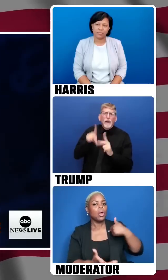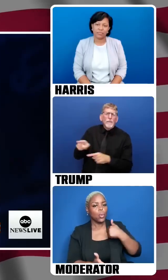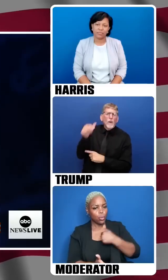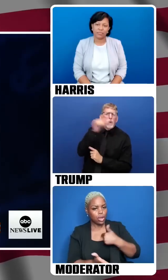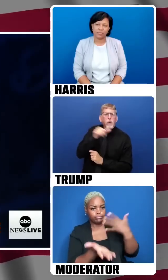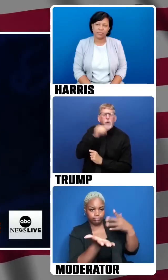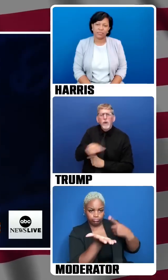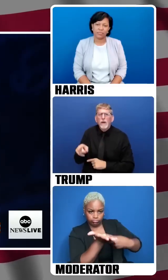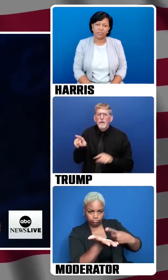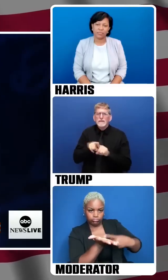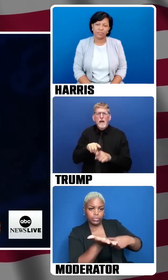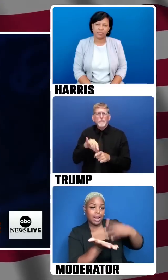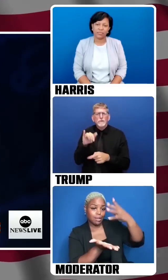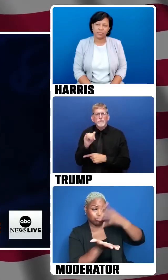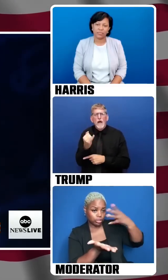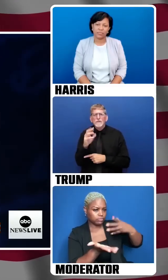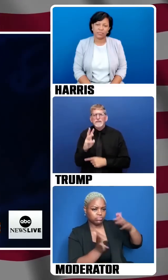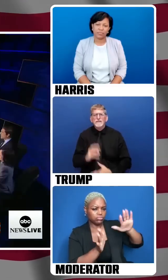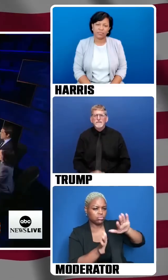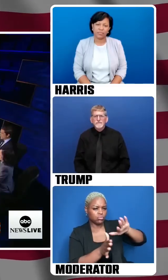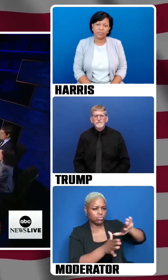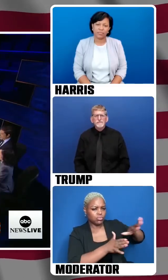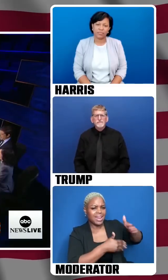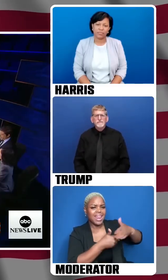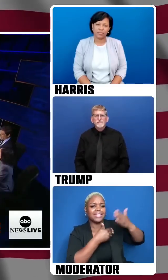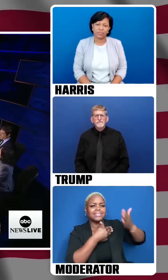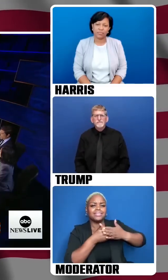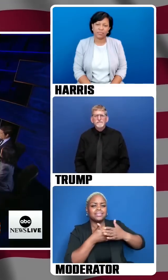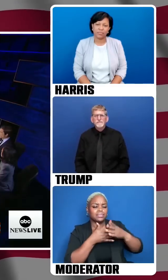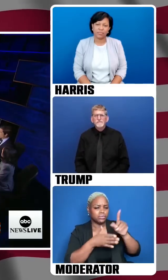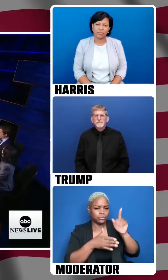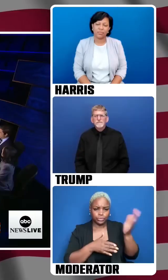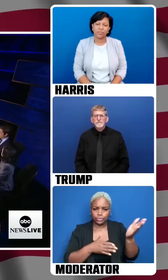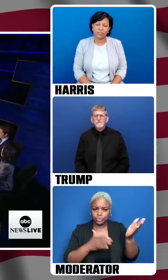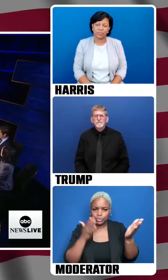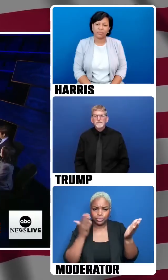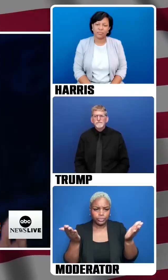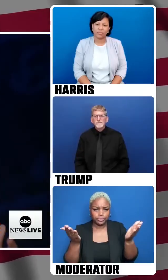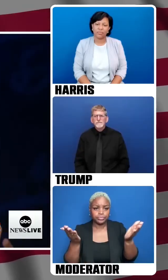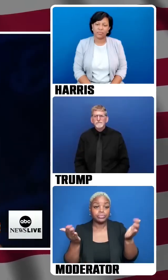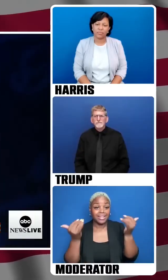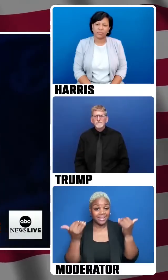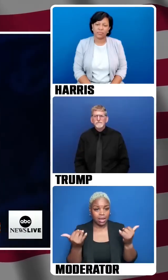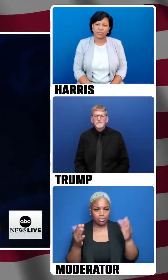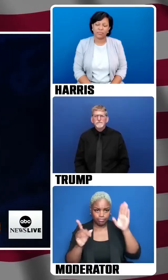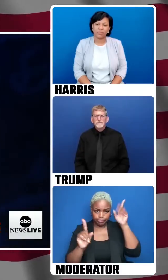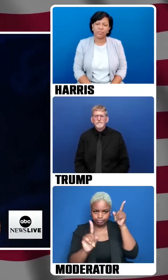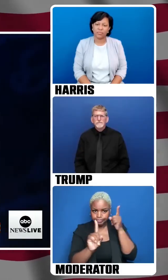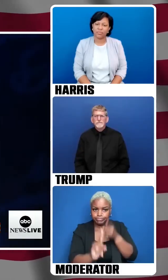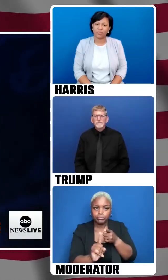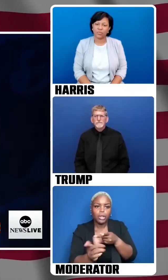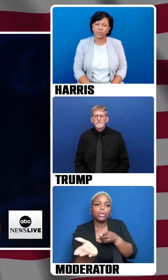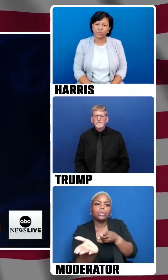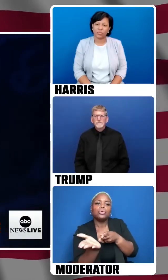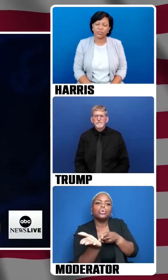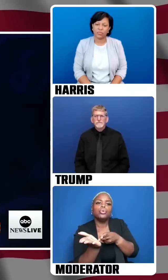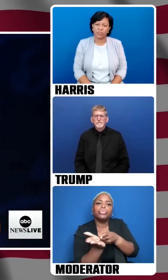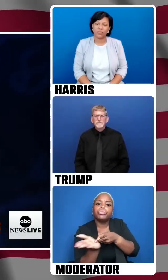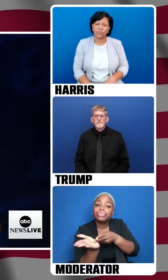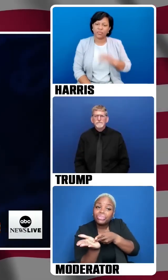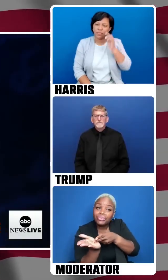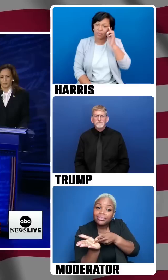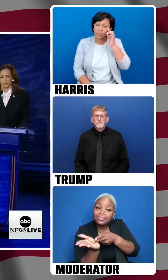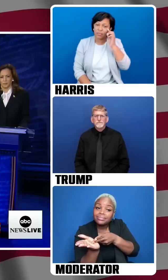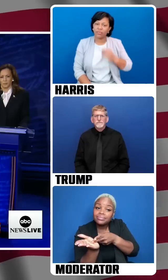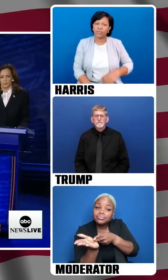to focus on this next issue to both of you, because it really brings us this into focus, truth in these times that we're living in. Mr. President, for